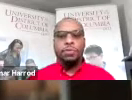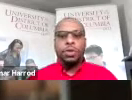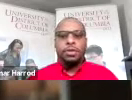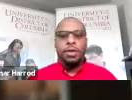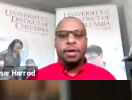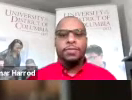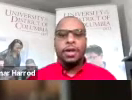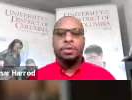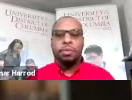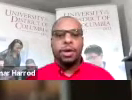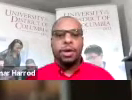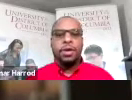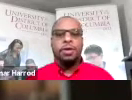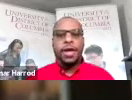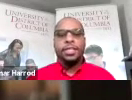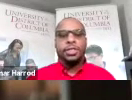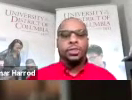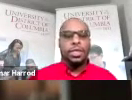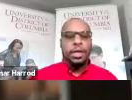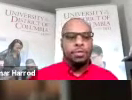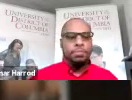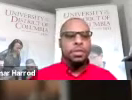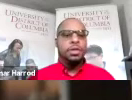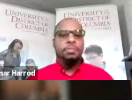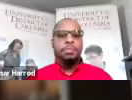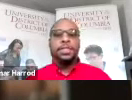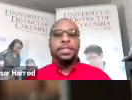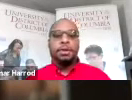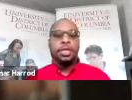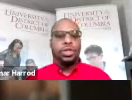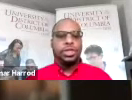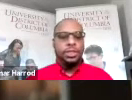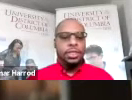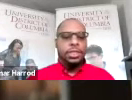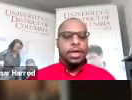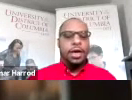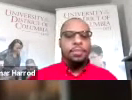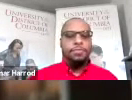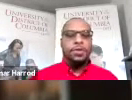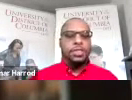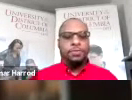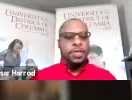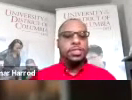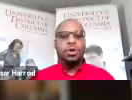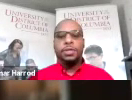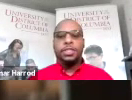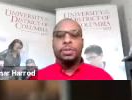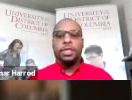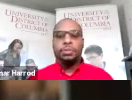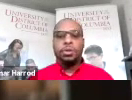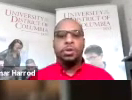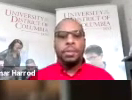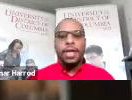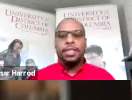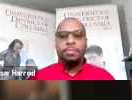a really phenomenal program that we offer at the associate level. Business administration. It feeds into our business